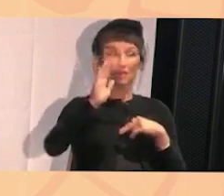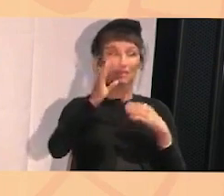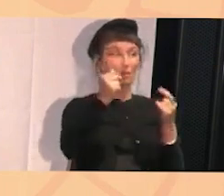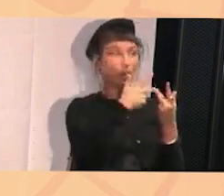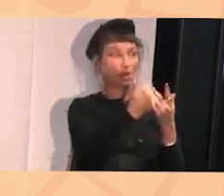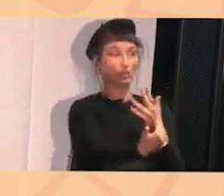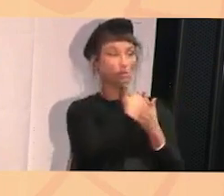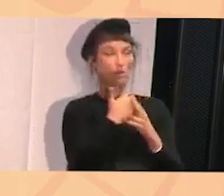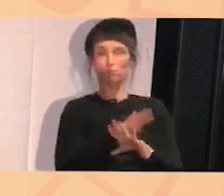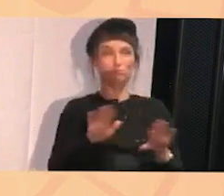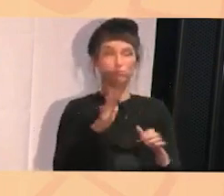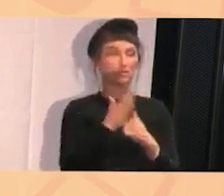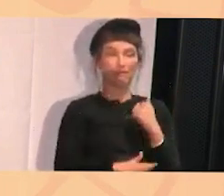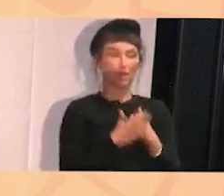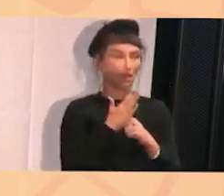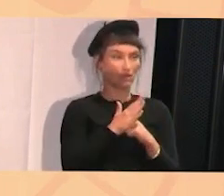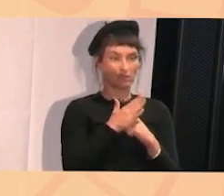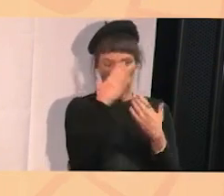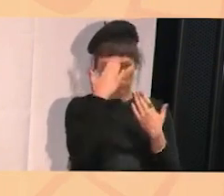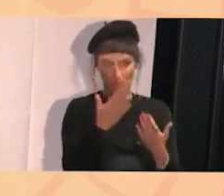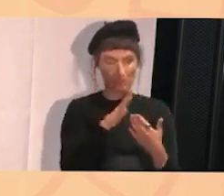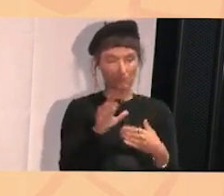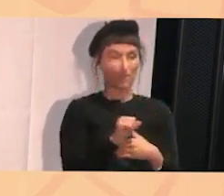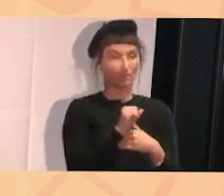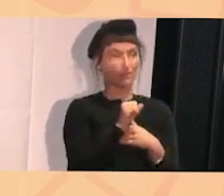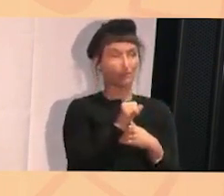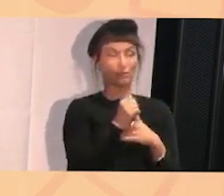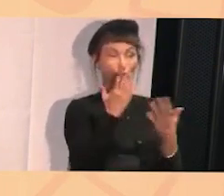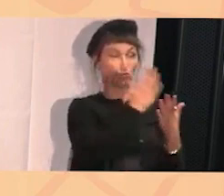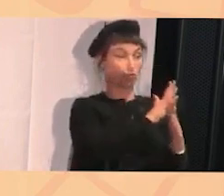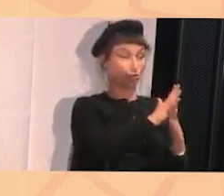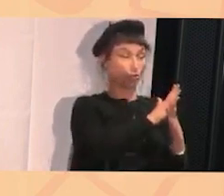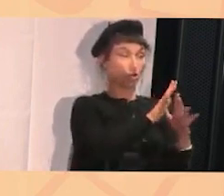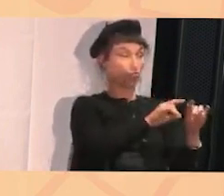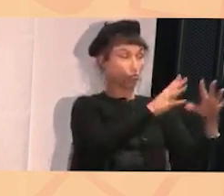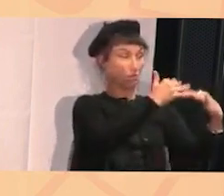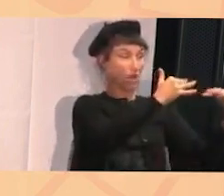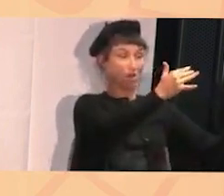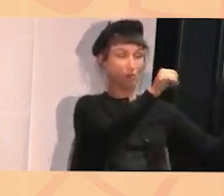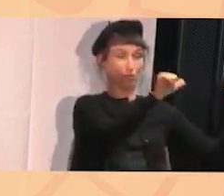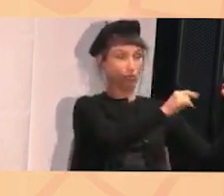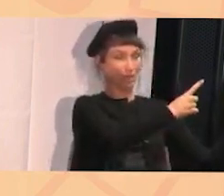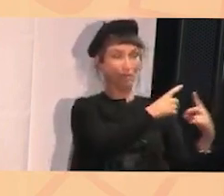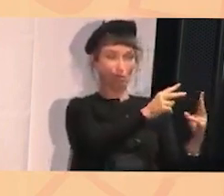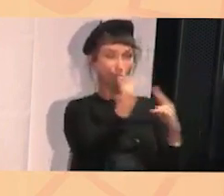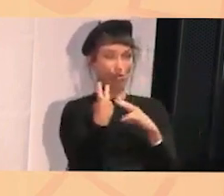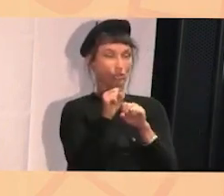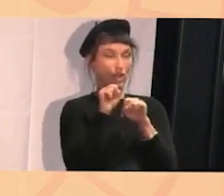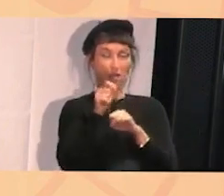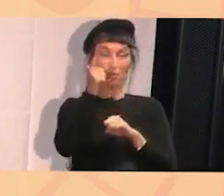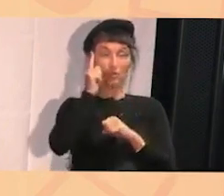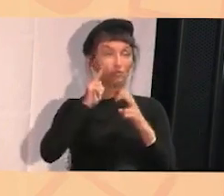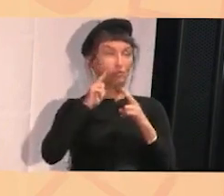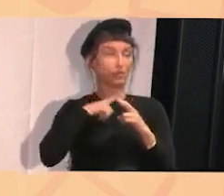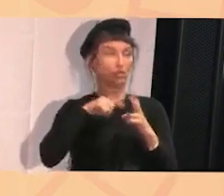sniggling around behind. They should come and see how we operate with our bosses, but once they get up or they start